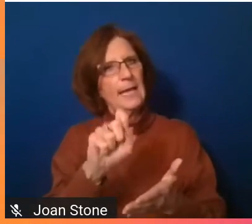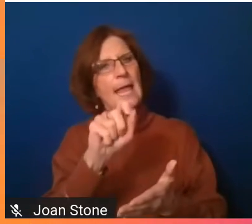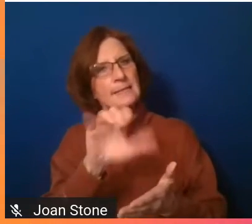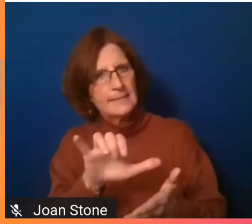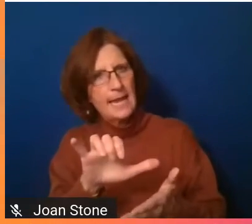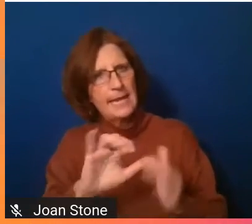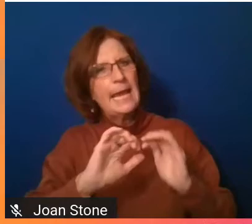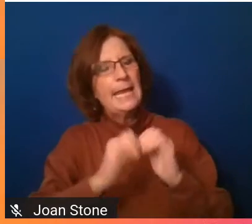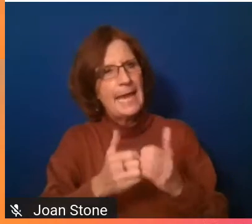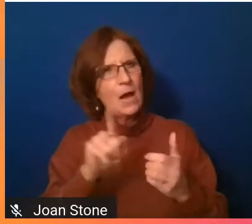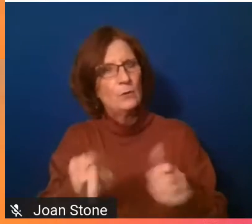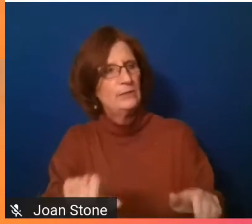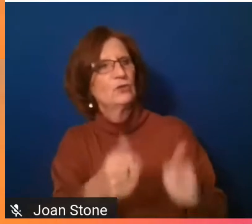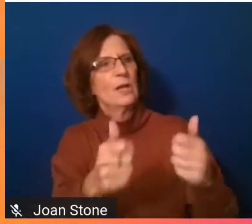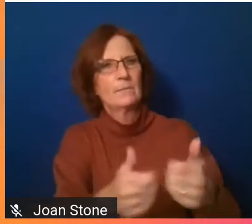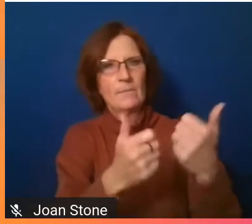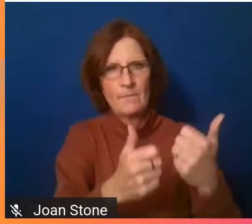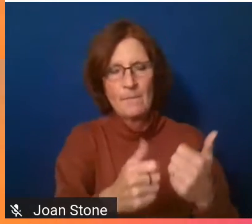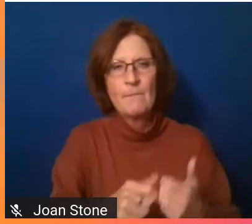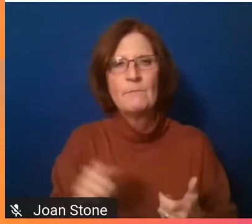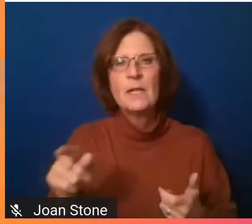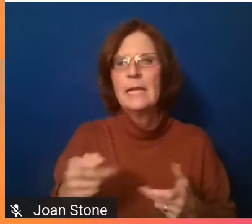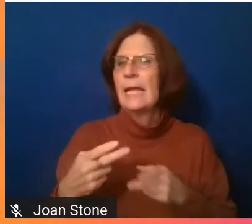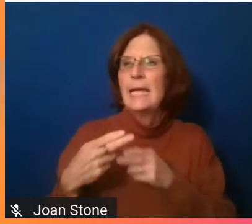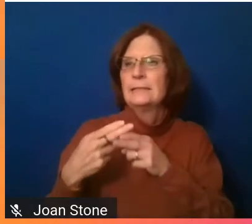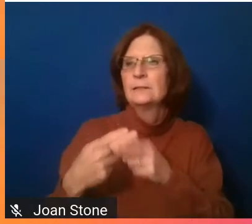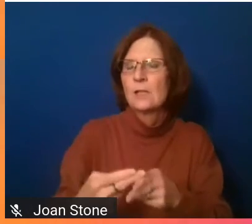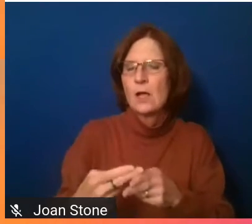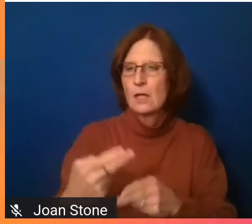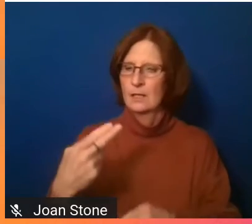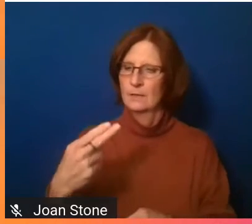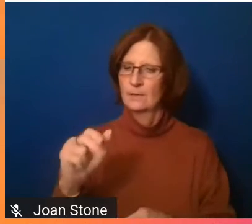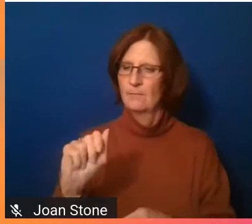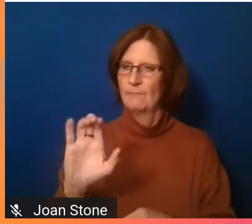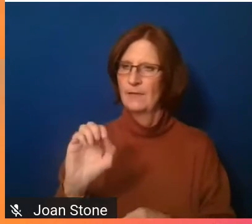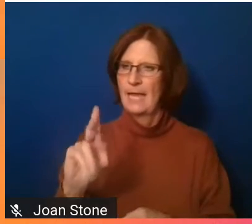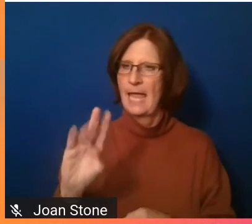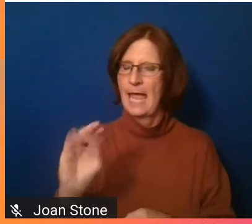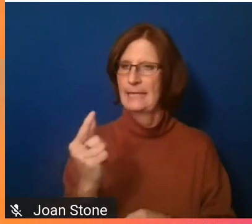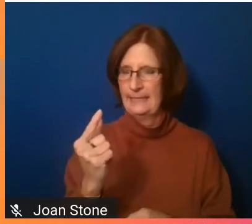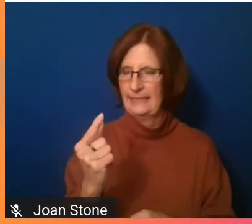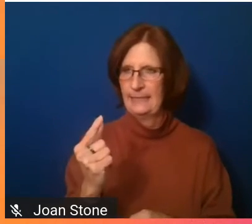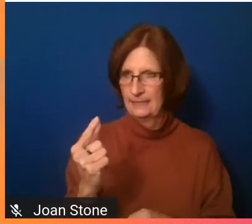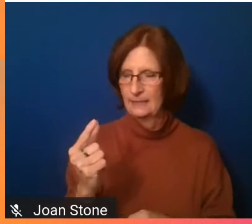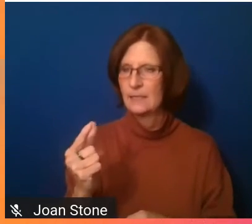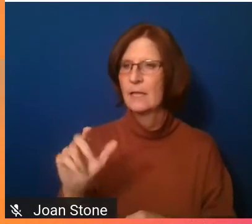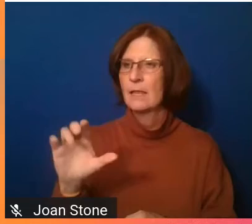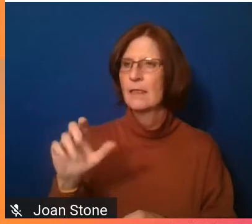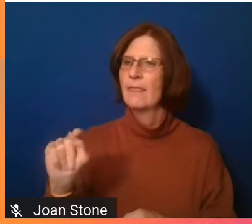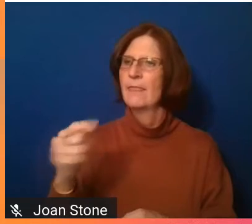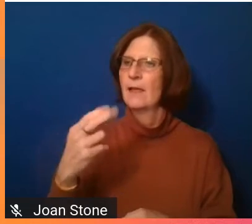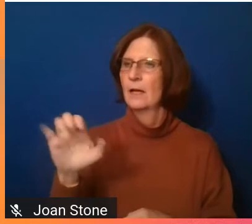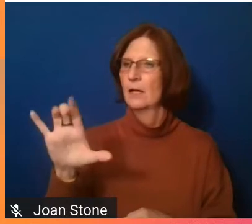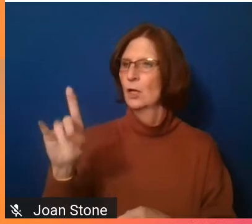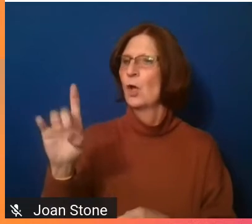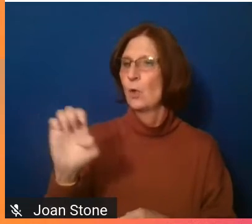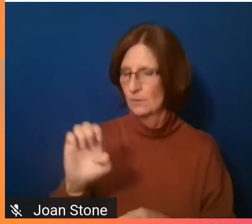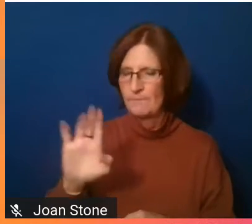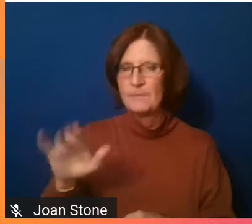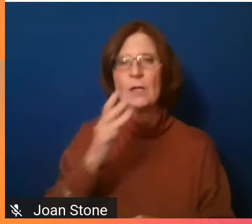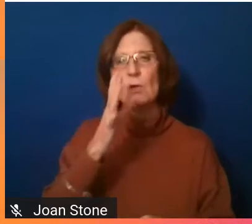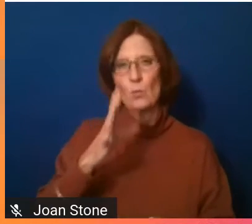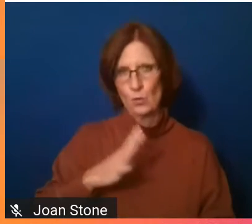that. It's called Hacking the Code, and it's actually with an American woman called Gaia or